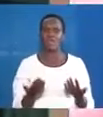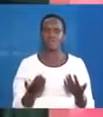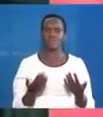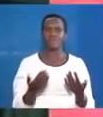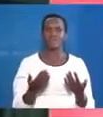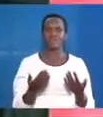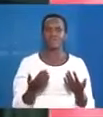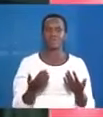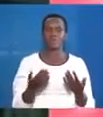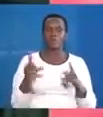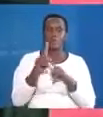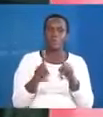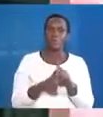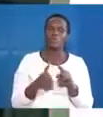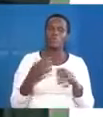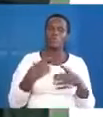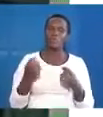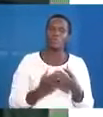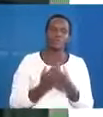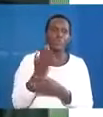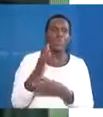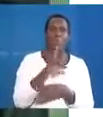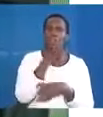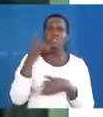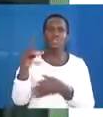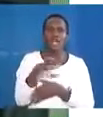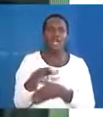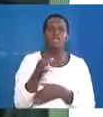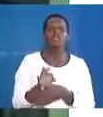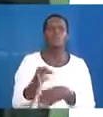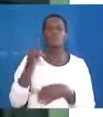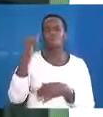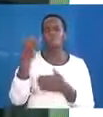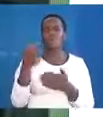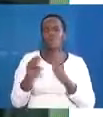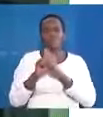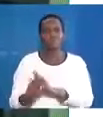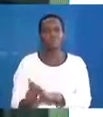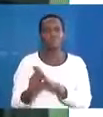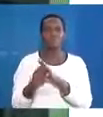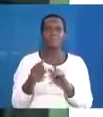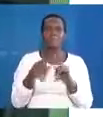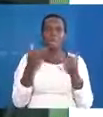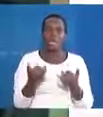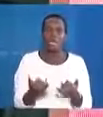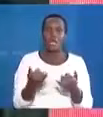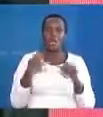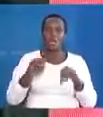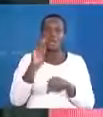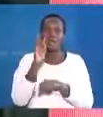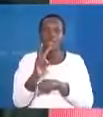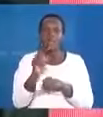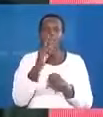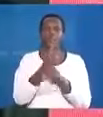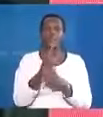of anger and marginalization. We can see the promised land ahead. But the promised